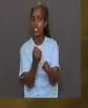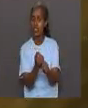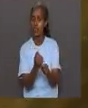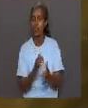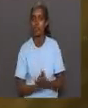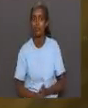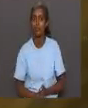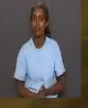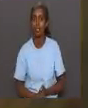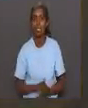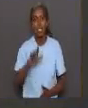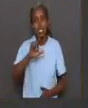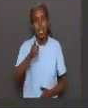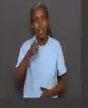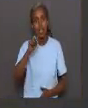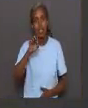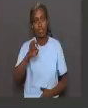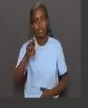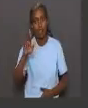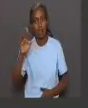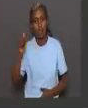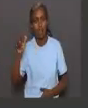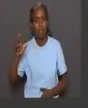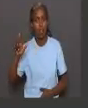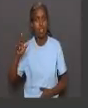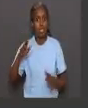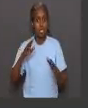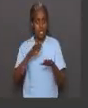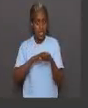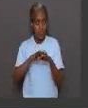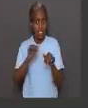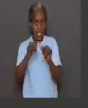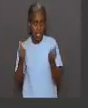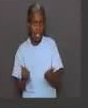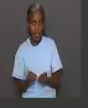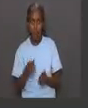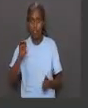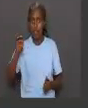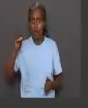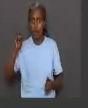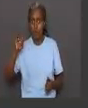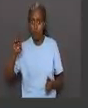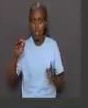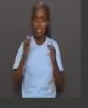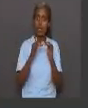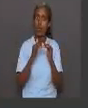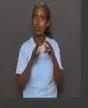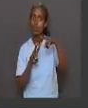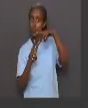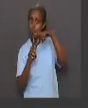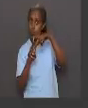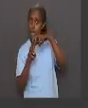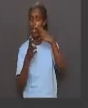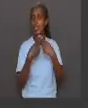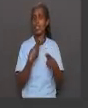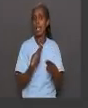great job. The lateral surface area of a cone is equal